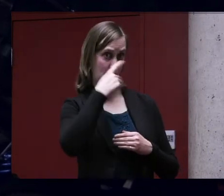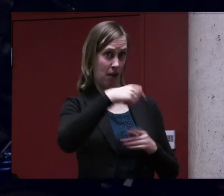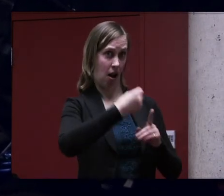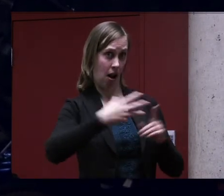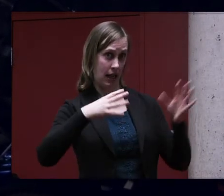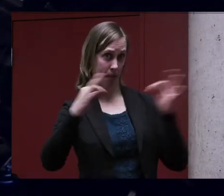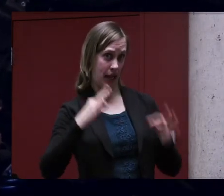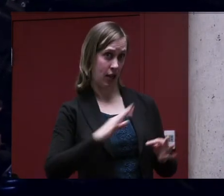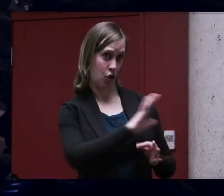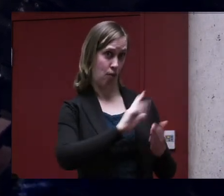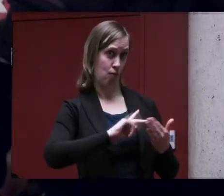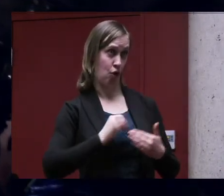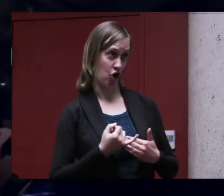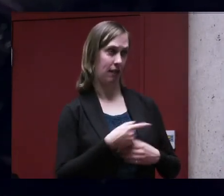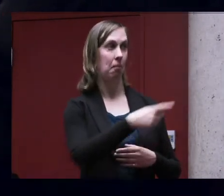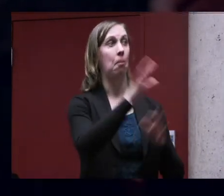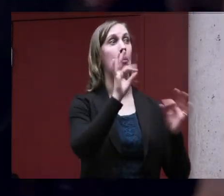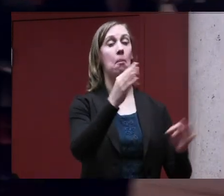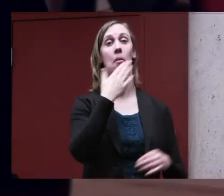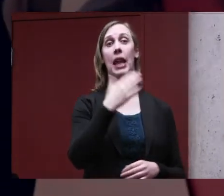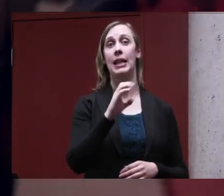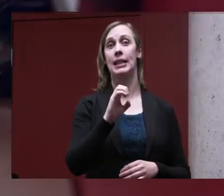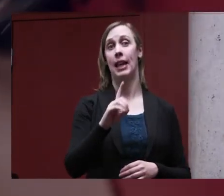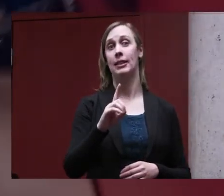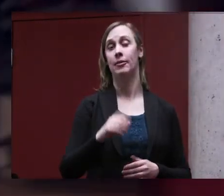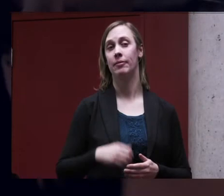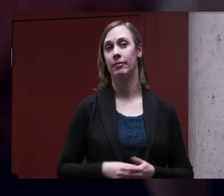working on. Thank you.